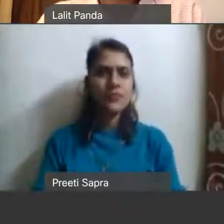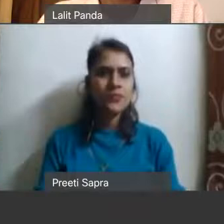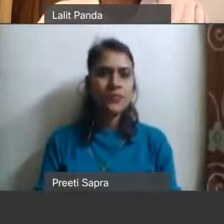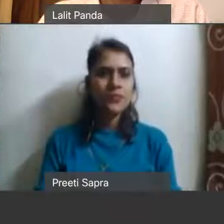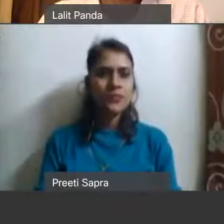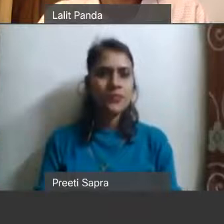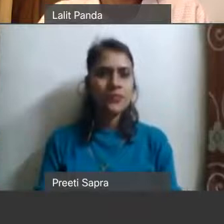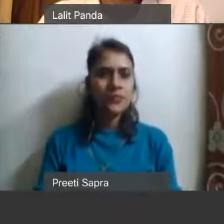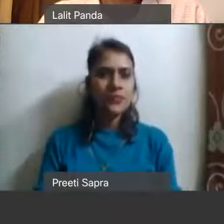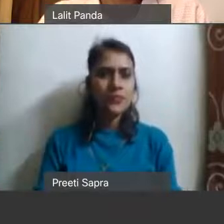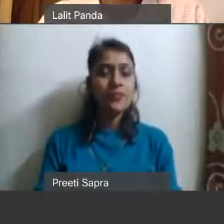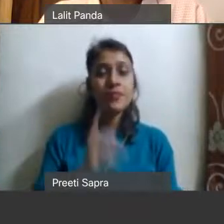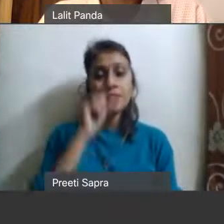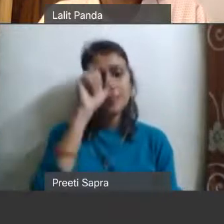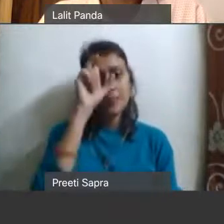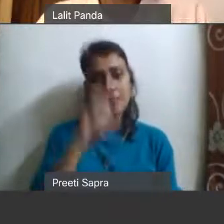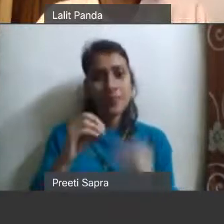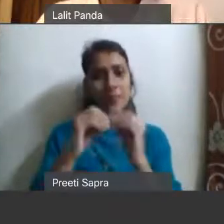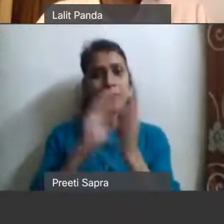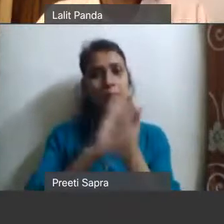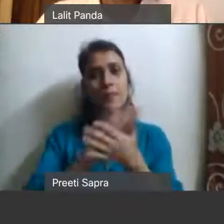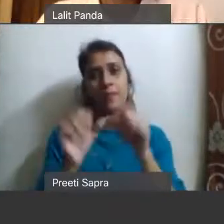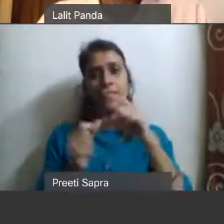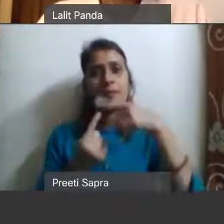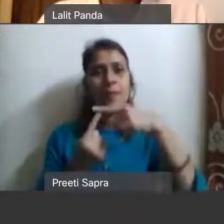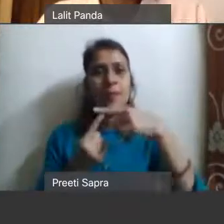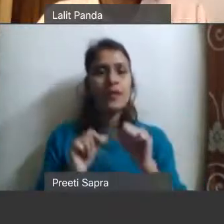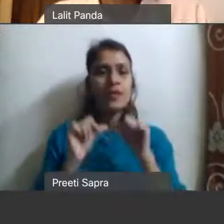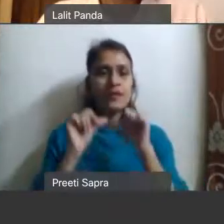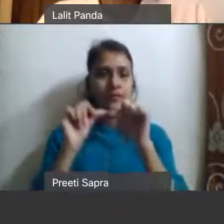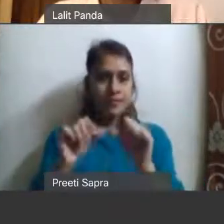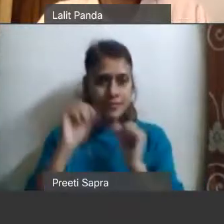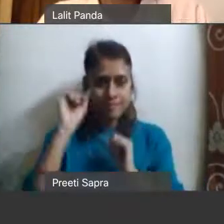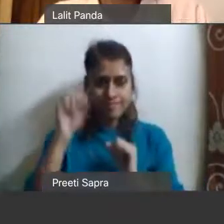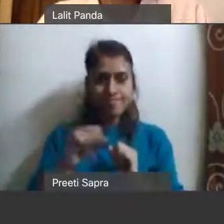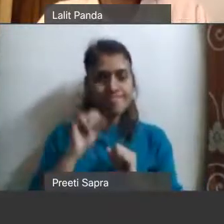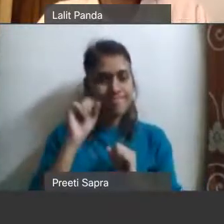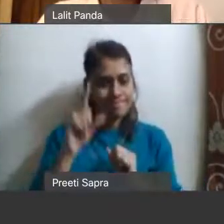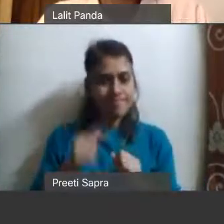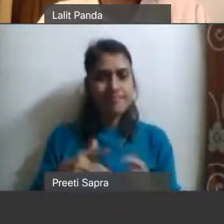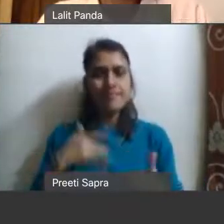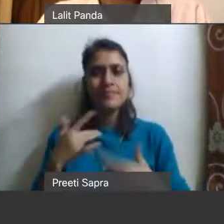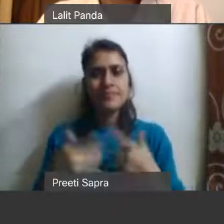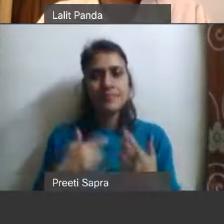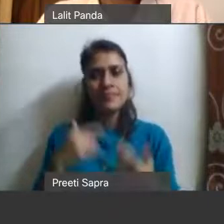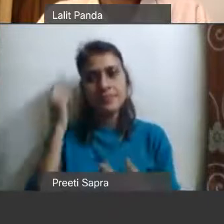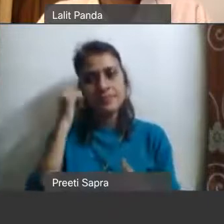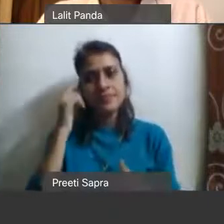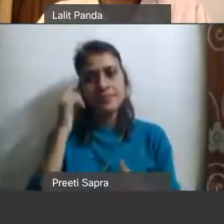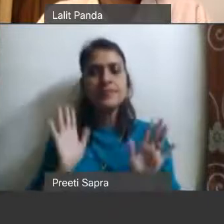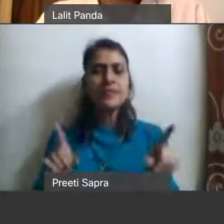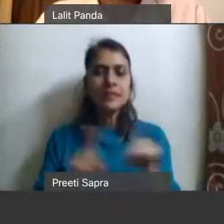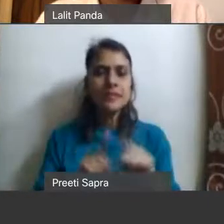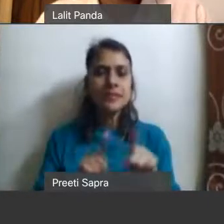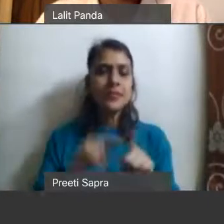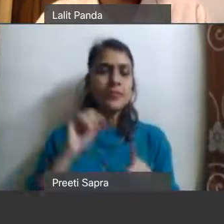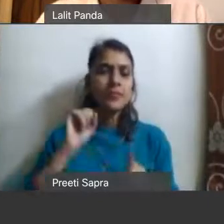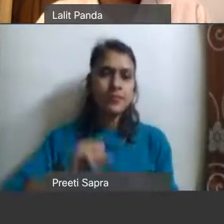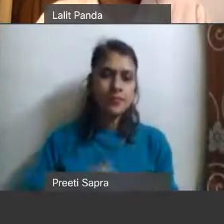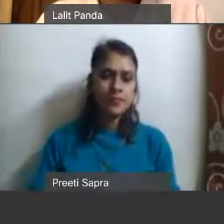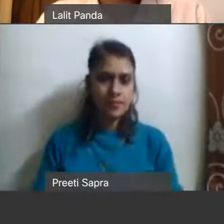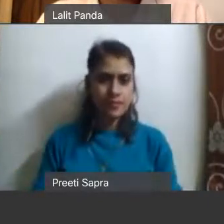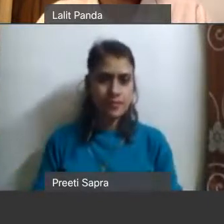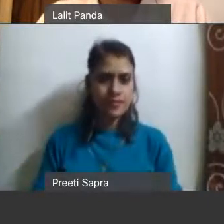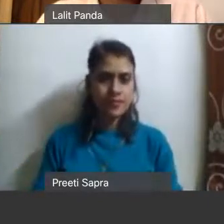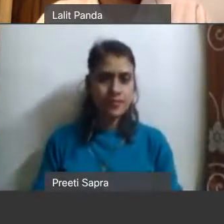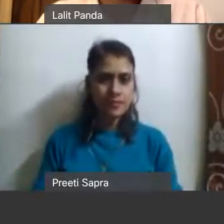Well, the first question about affirmative action, it's fascinating. We have come across this point, but irrespective of